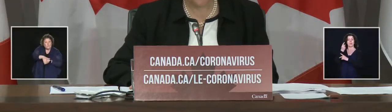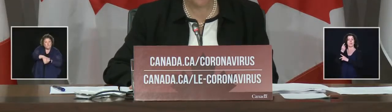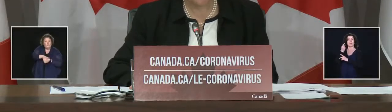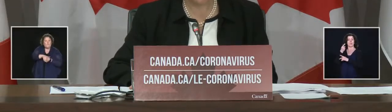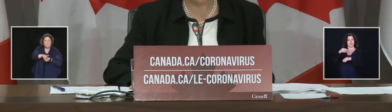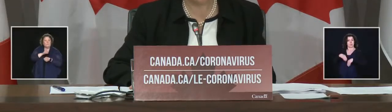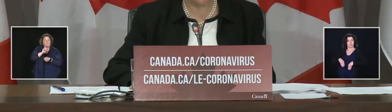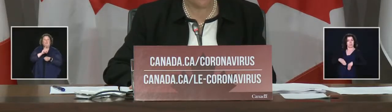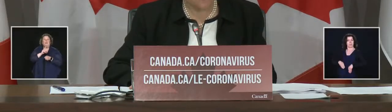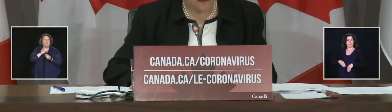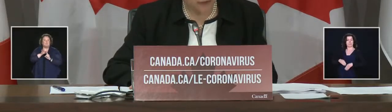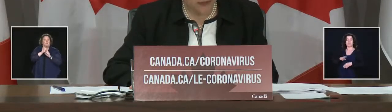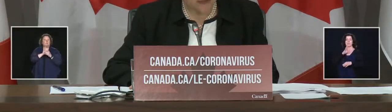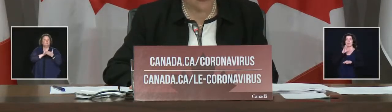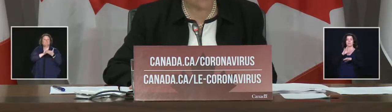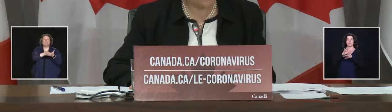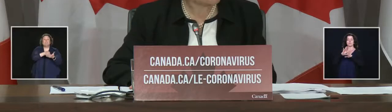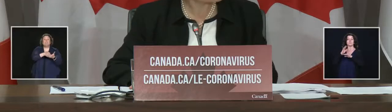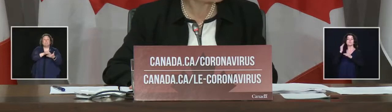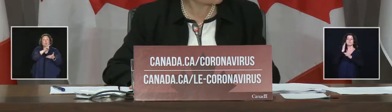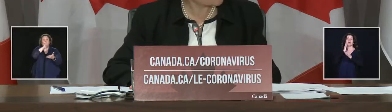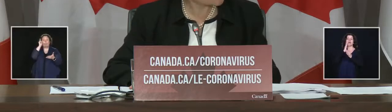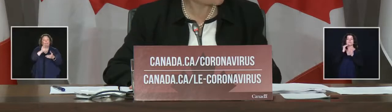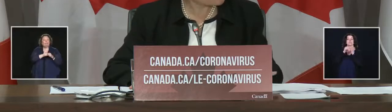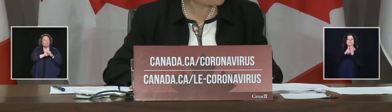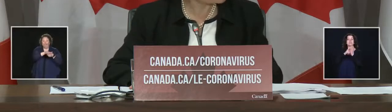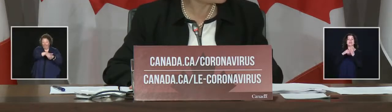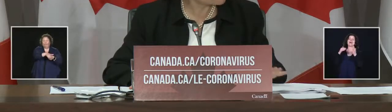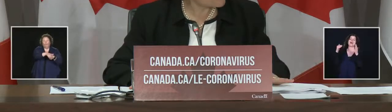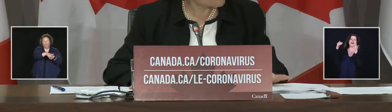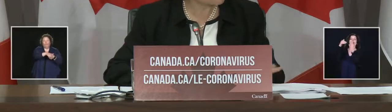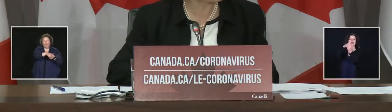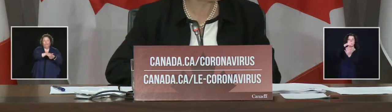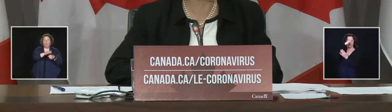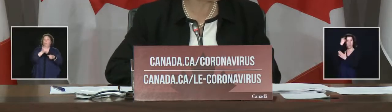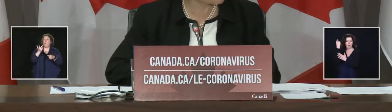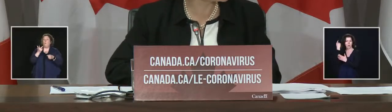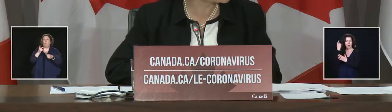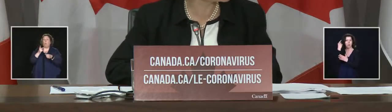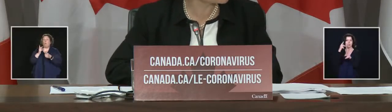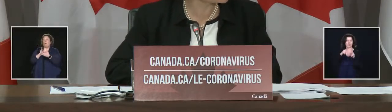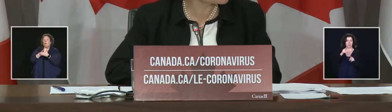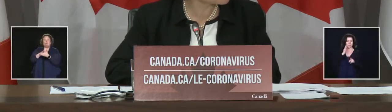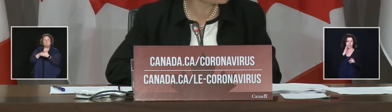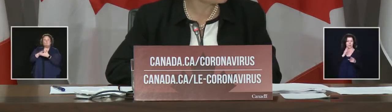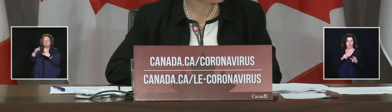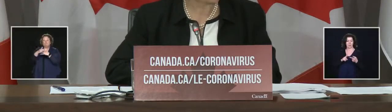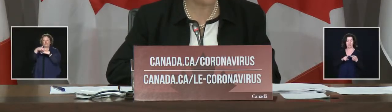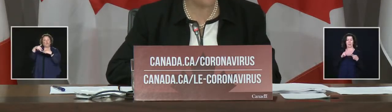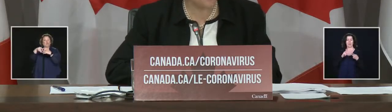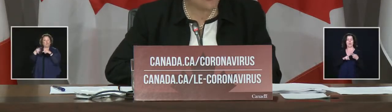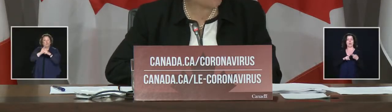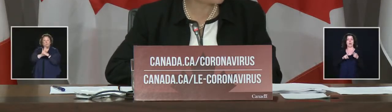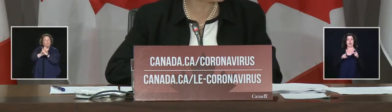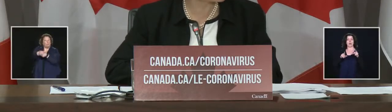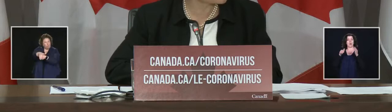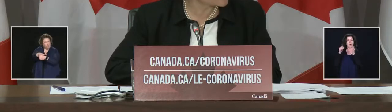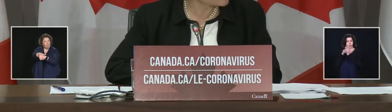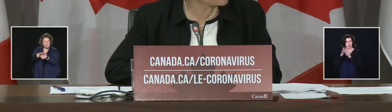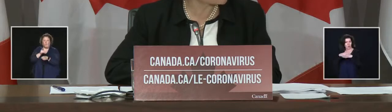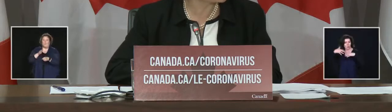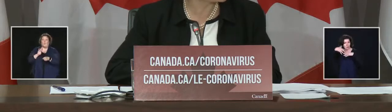racism, including racism against Indigenous peoples in Canada. And the Prime Minister is very clear that